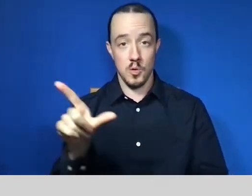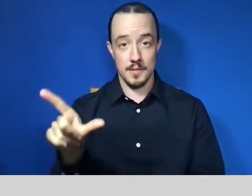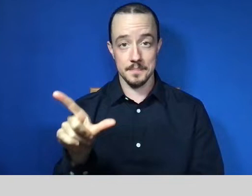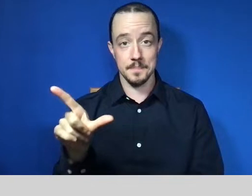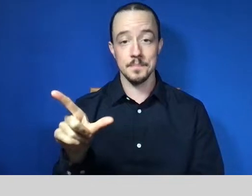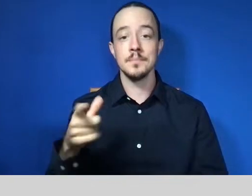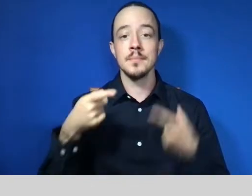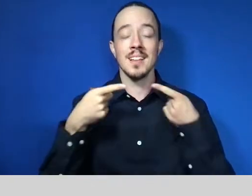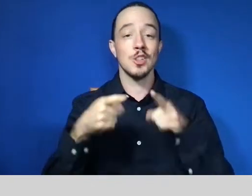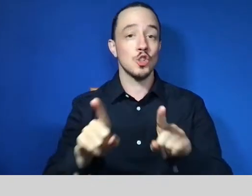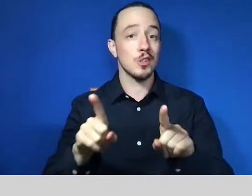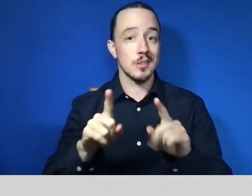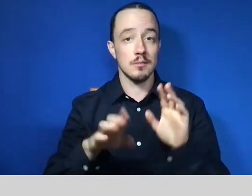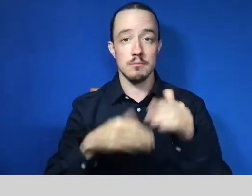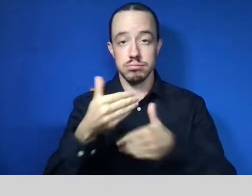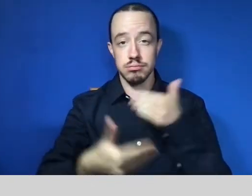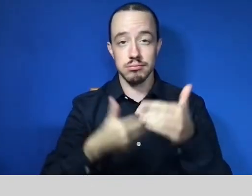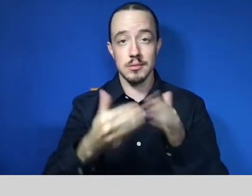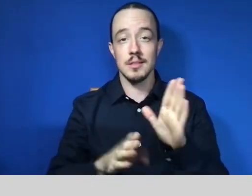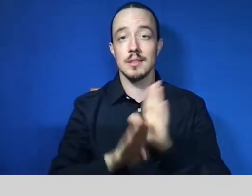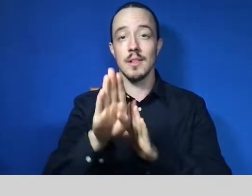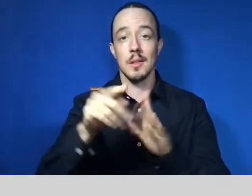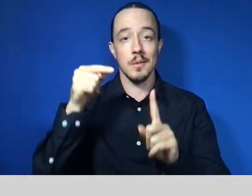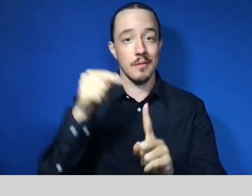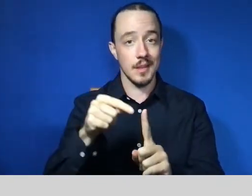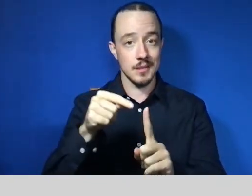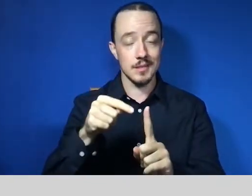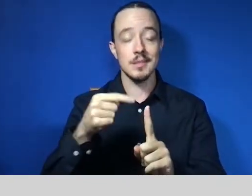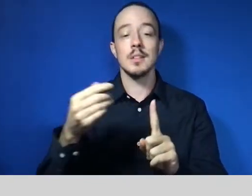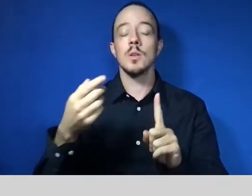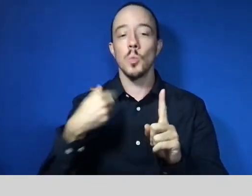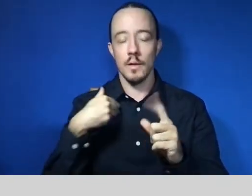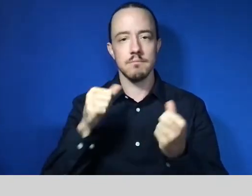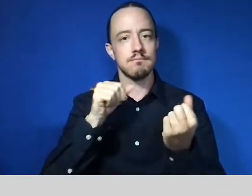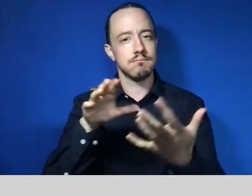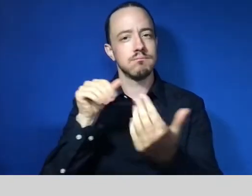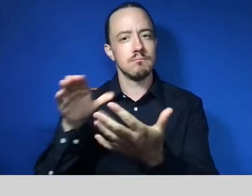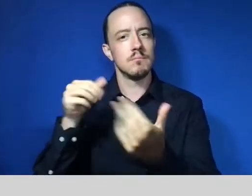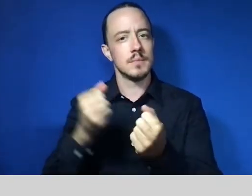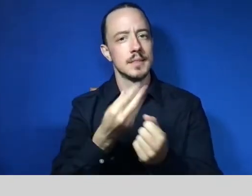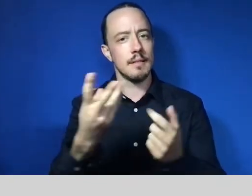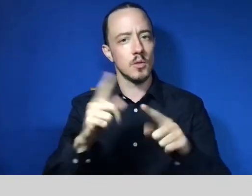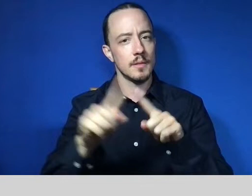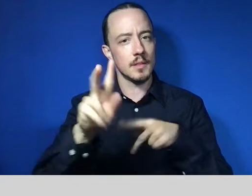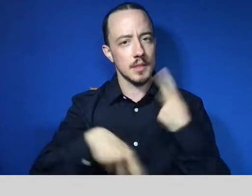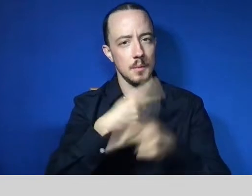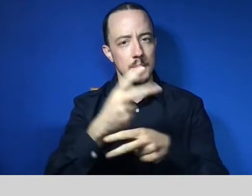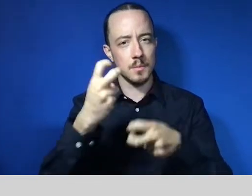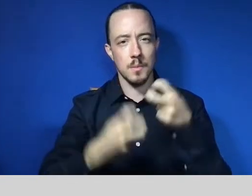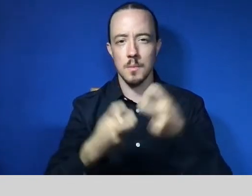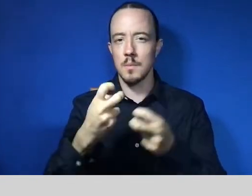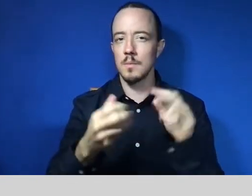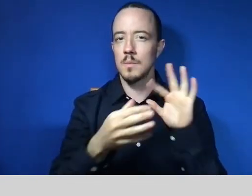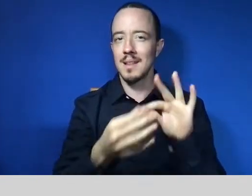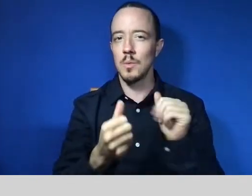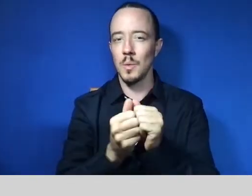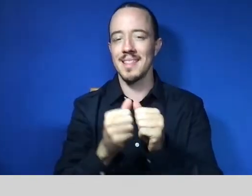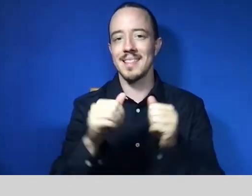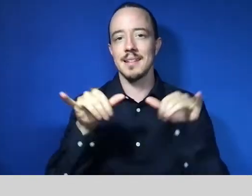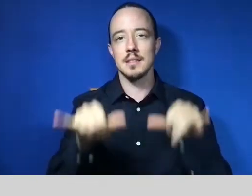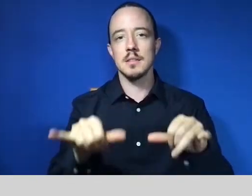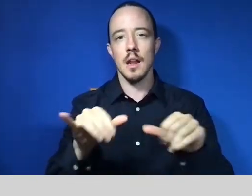During the process of development of this library, we have encountered several problems regarding static code analysis